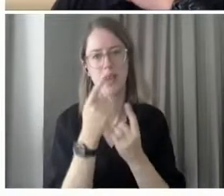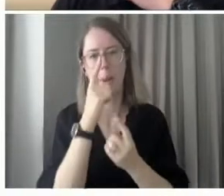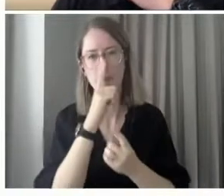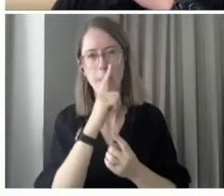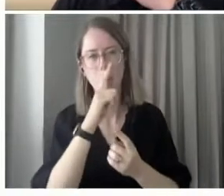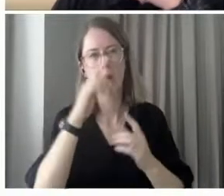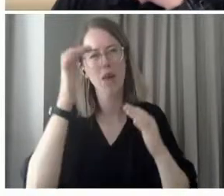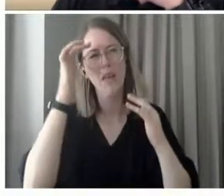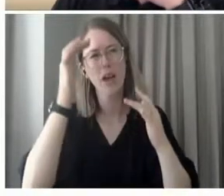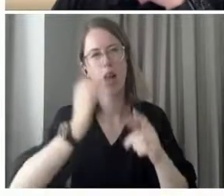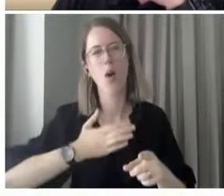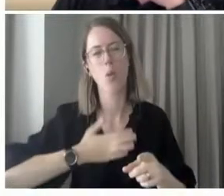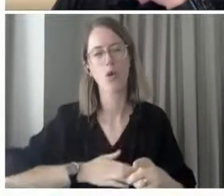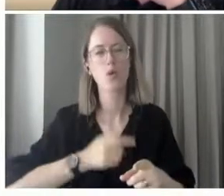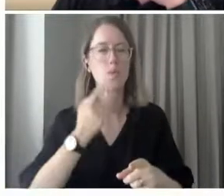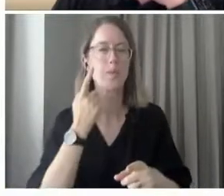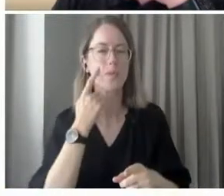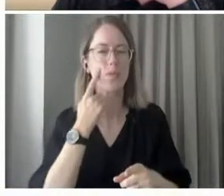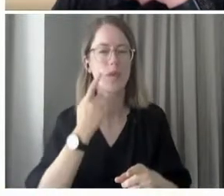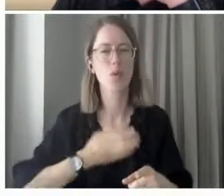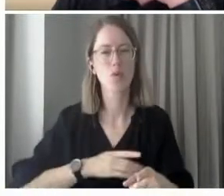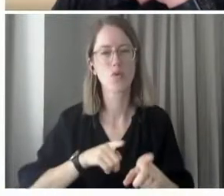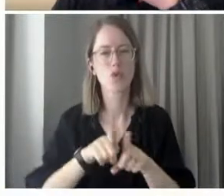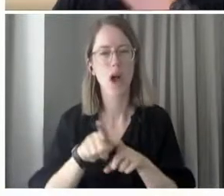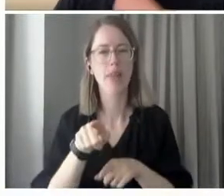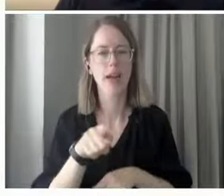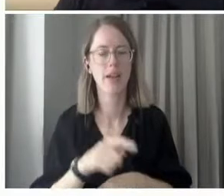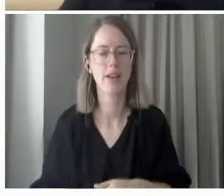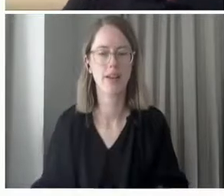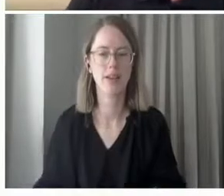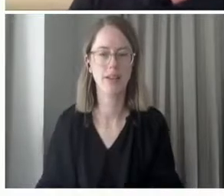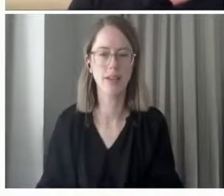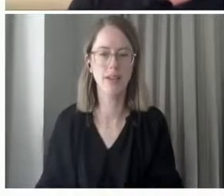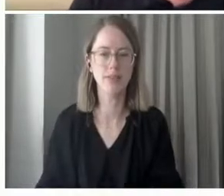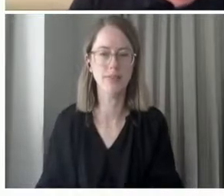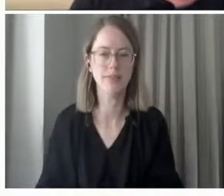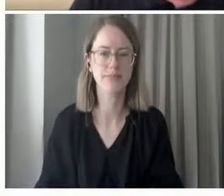thinking, I'd like to try that. I'd like to try that. I'd like to try that. So